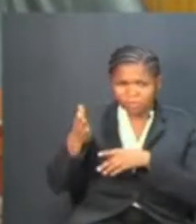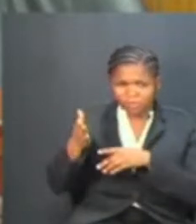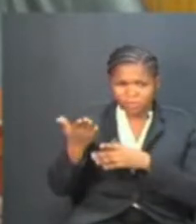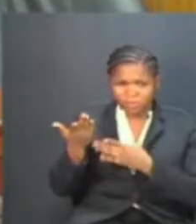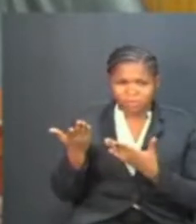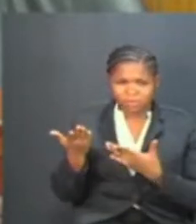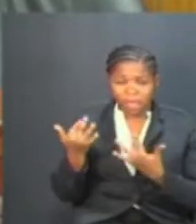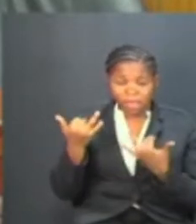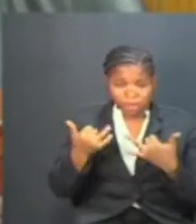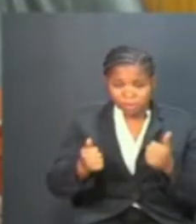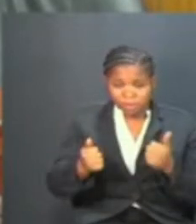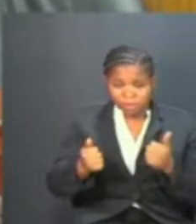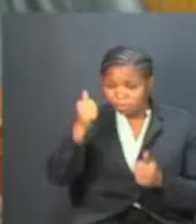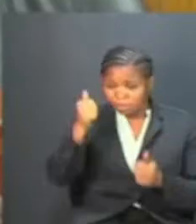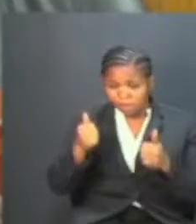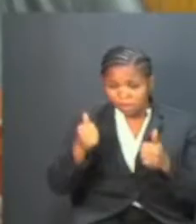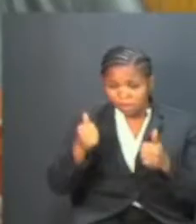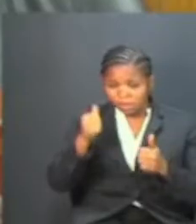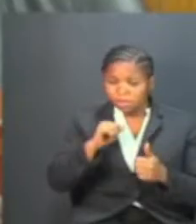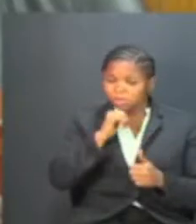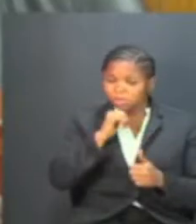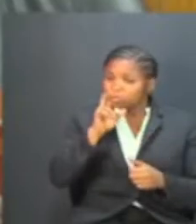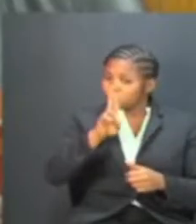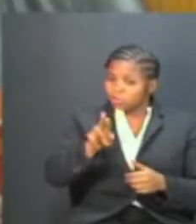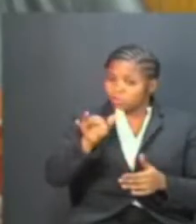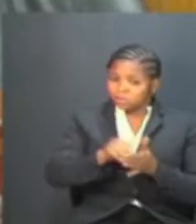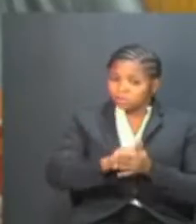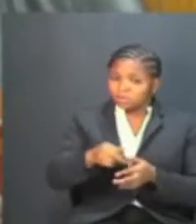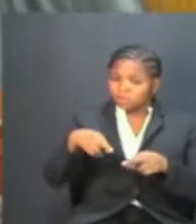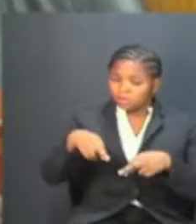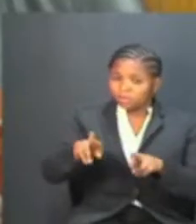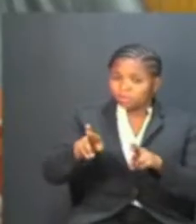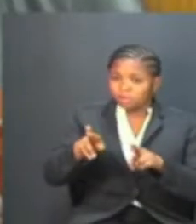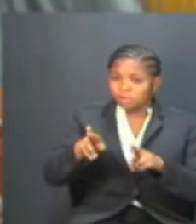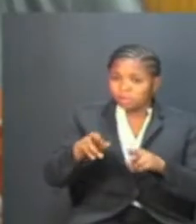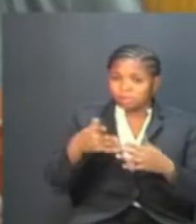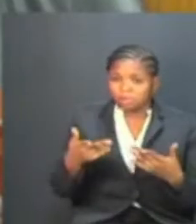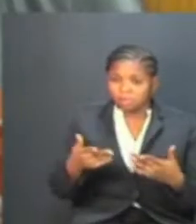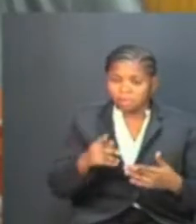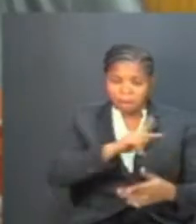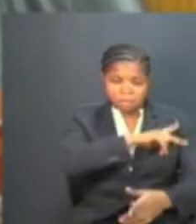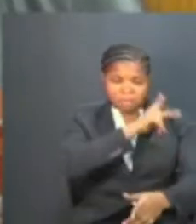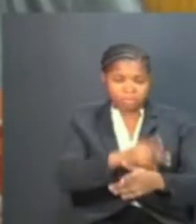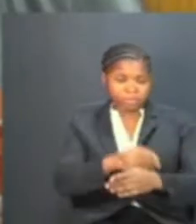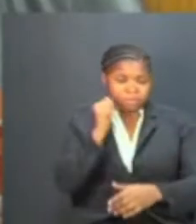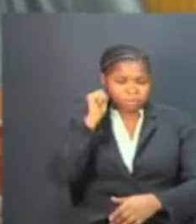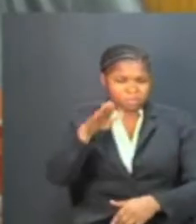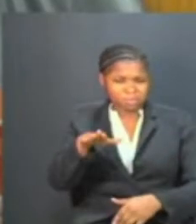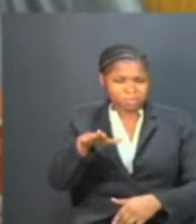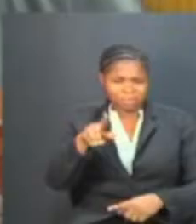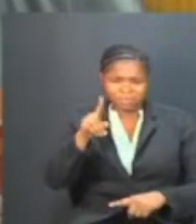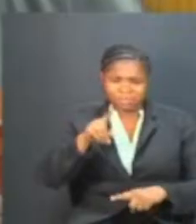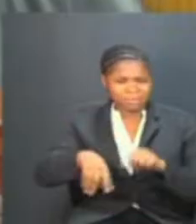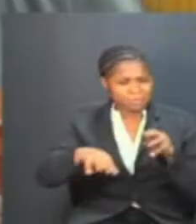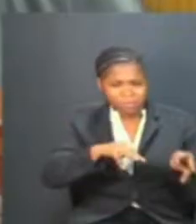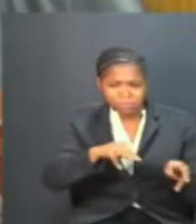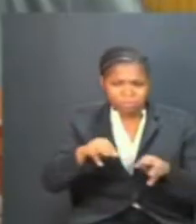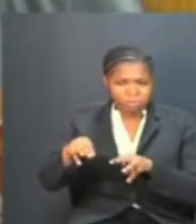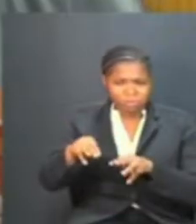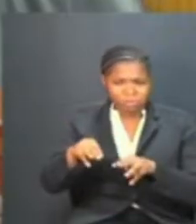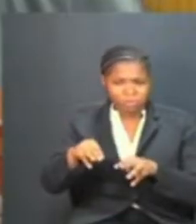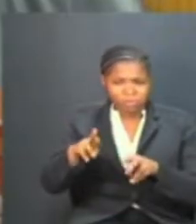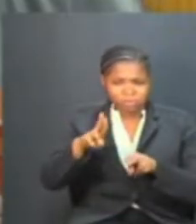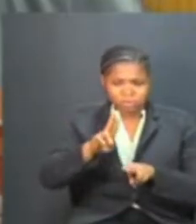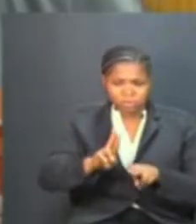the road anymore. Passengers are stranded. Pregnant women are unable to, Mr. Speaker, use the road.